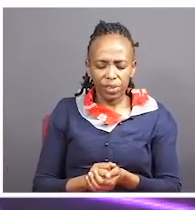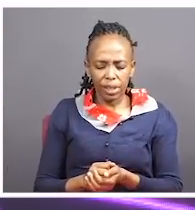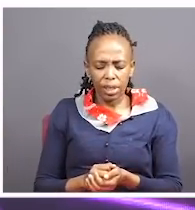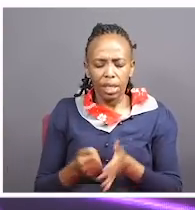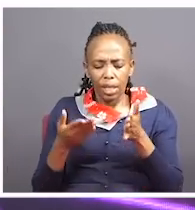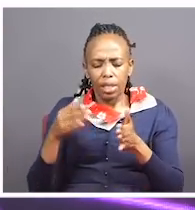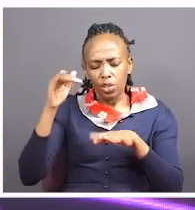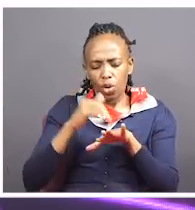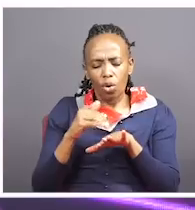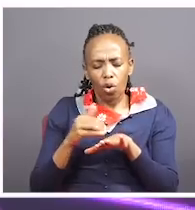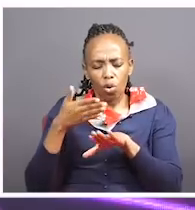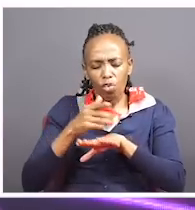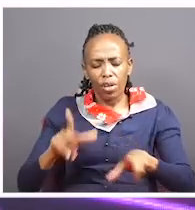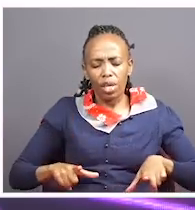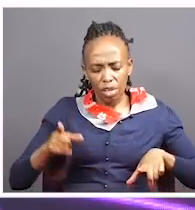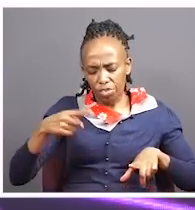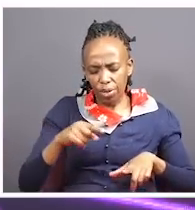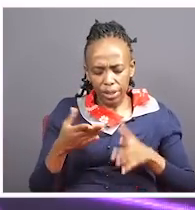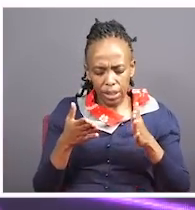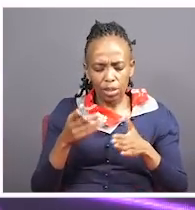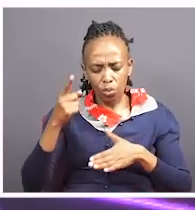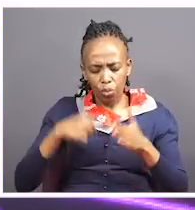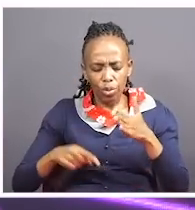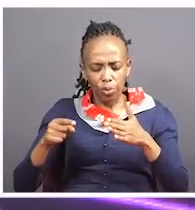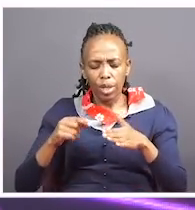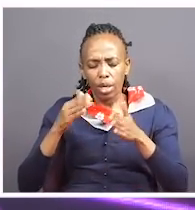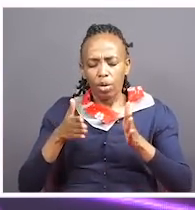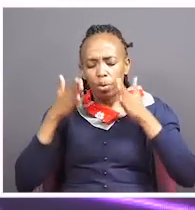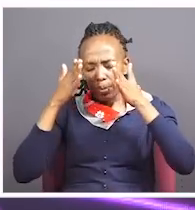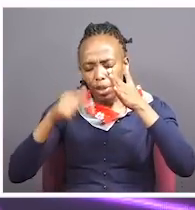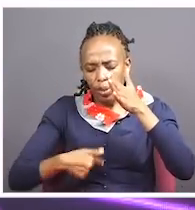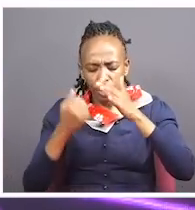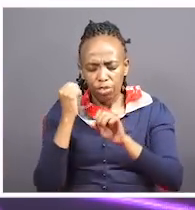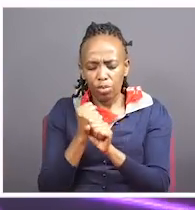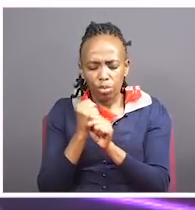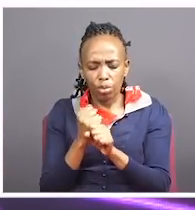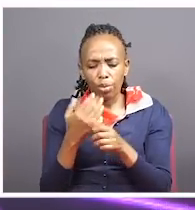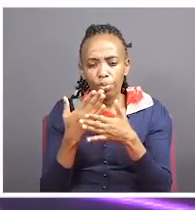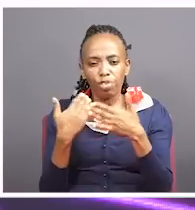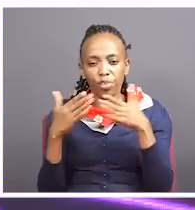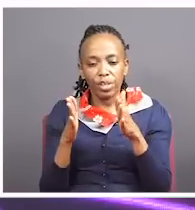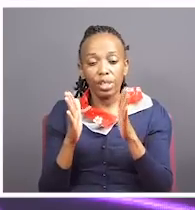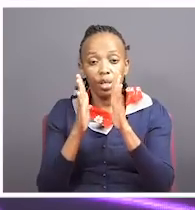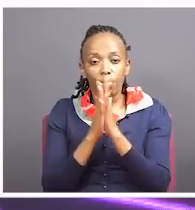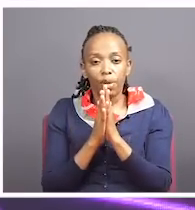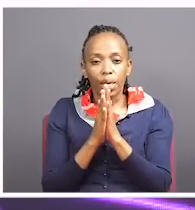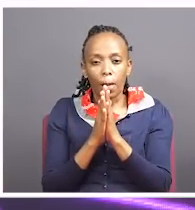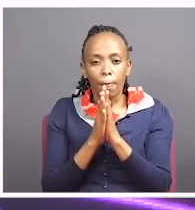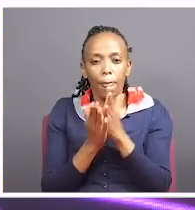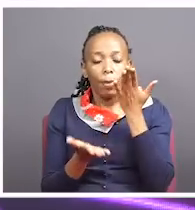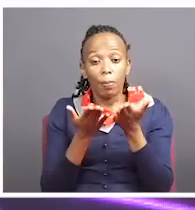ourselves. This is your call upon our lives. This is what we commit ourselves to. Before I finish this